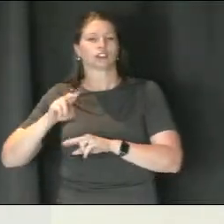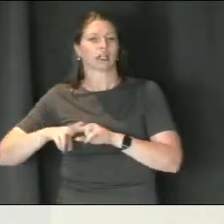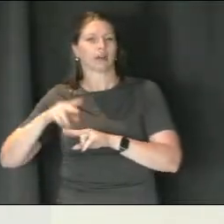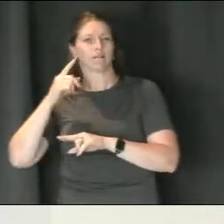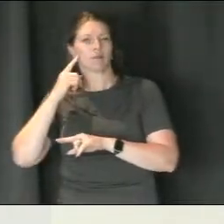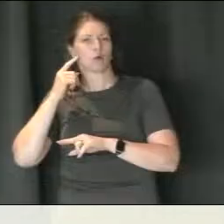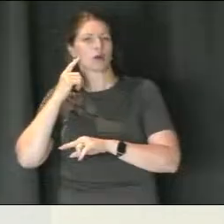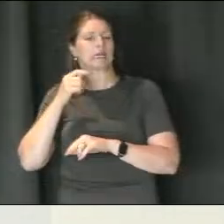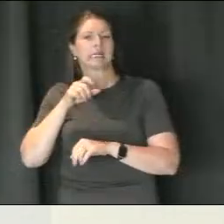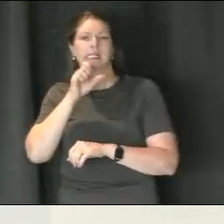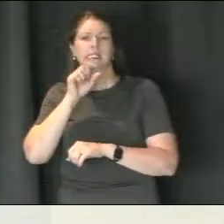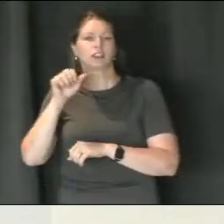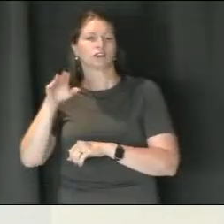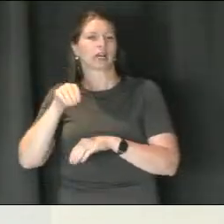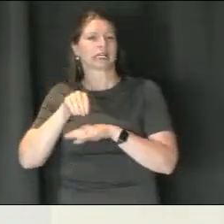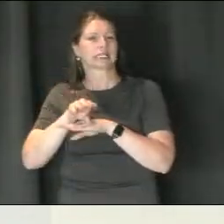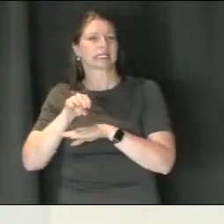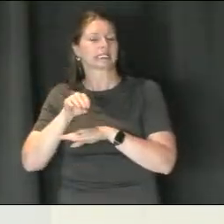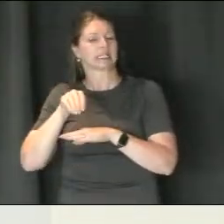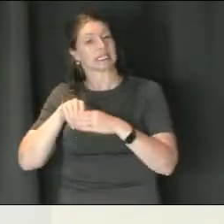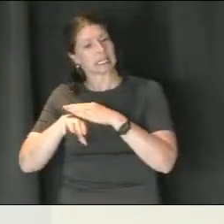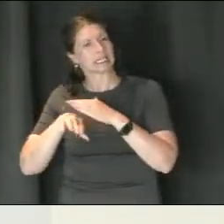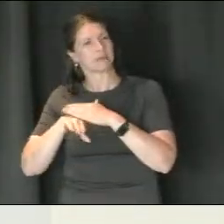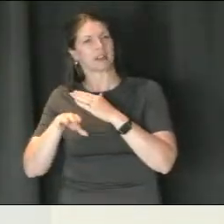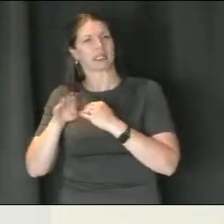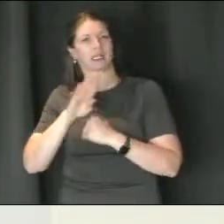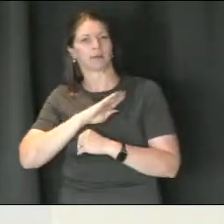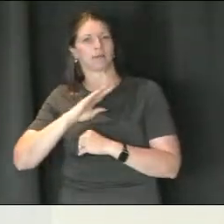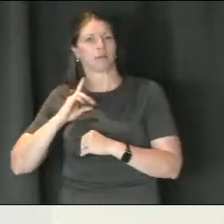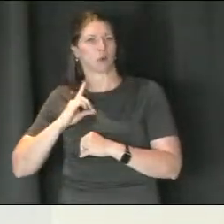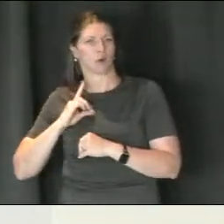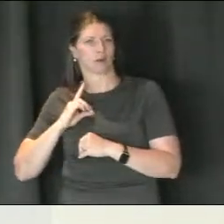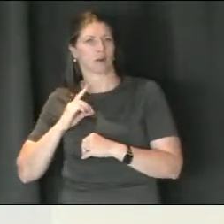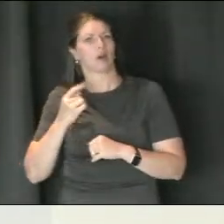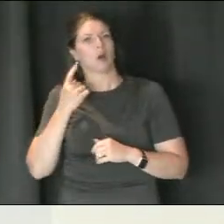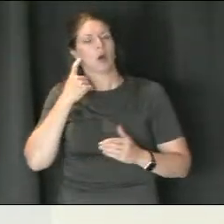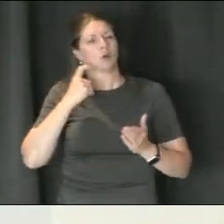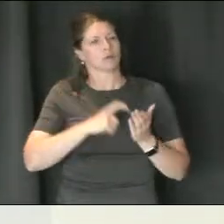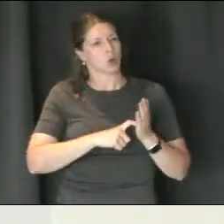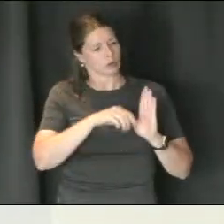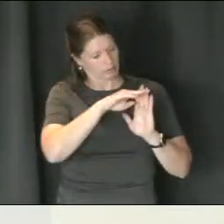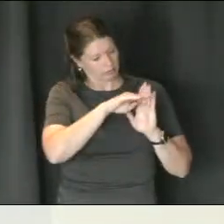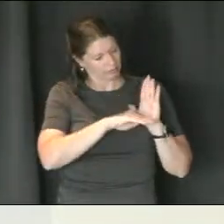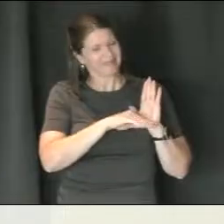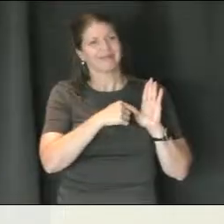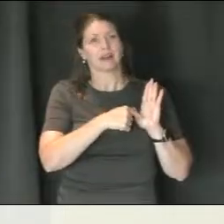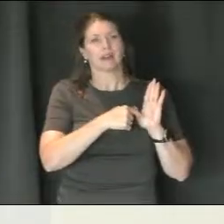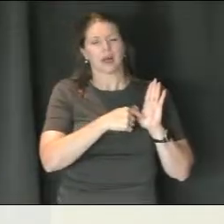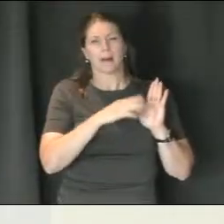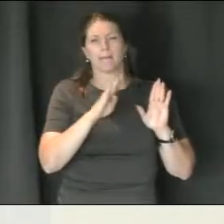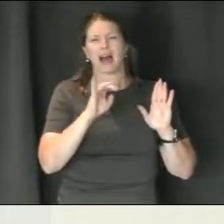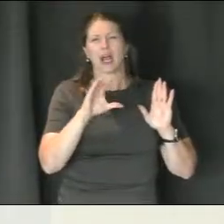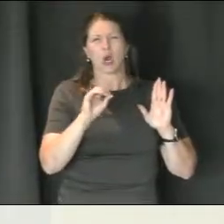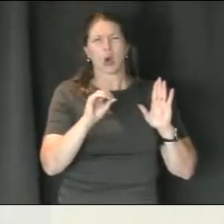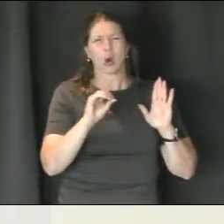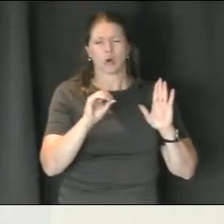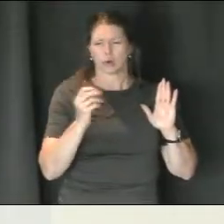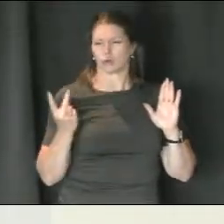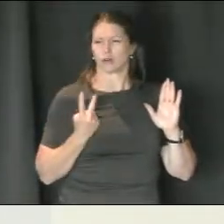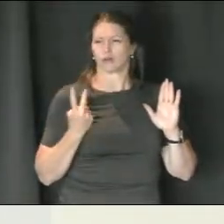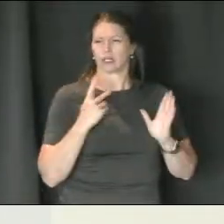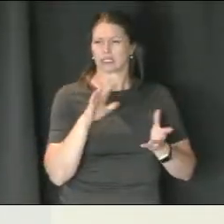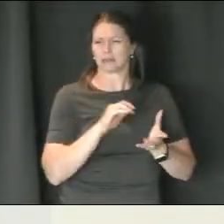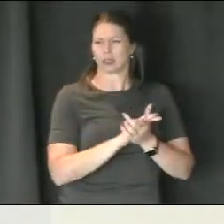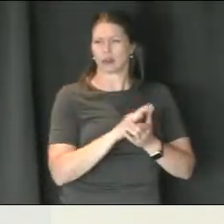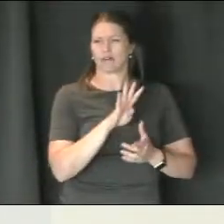here. As you can see from the bulletin, Roxann and I have been married for 46 years, and the other day a